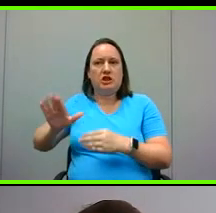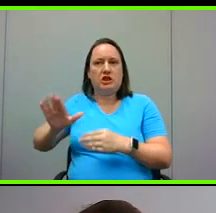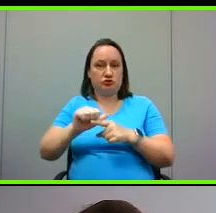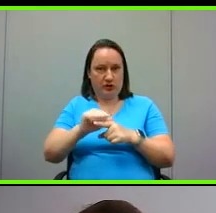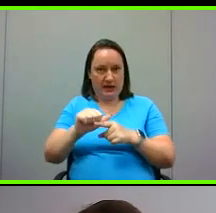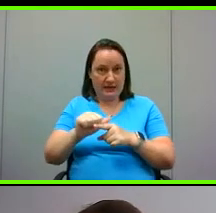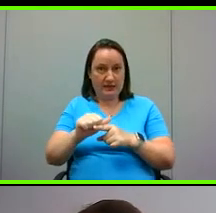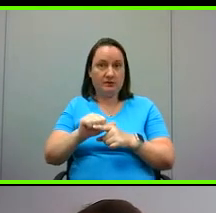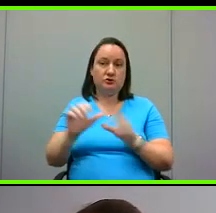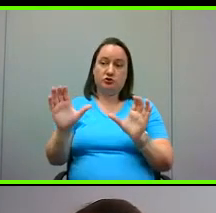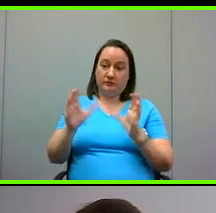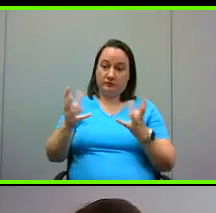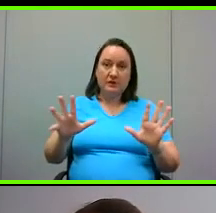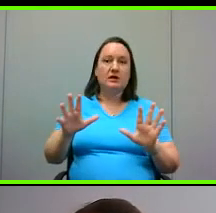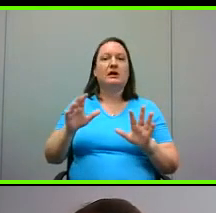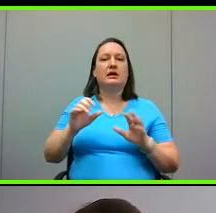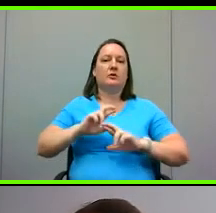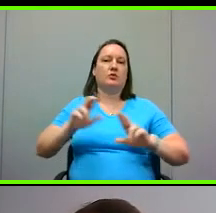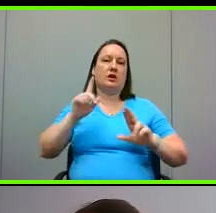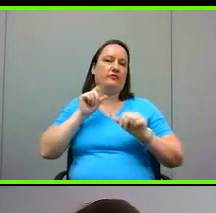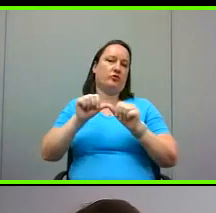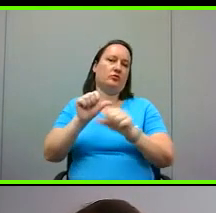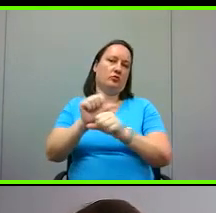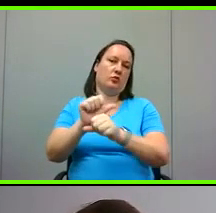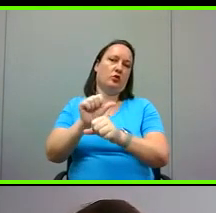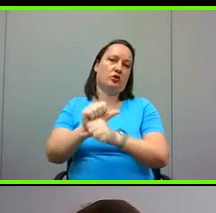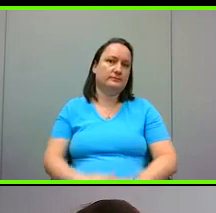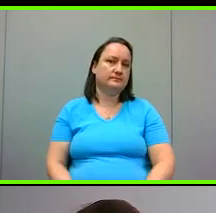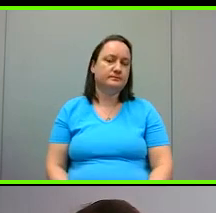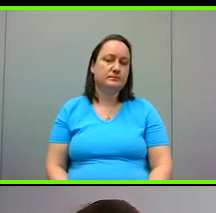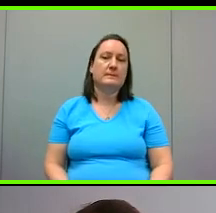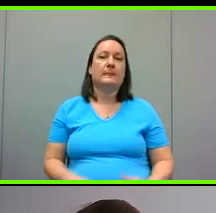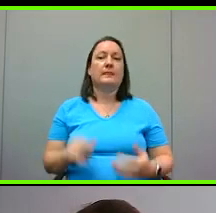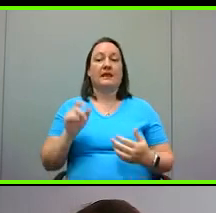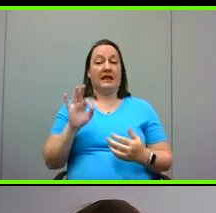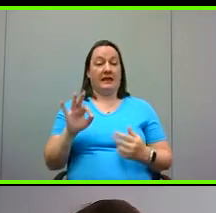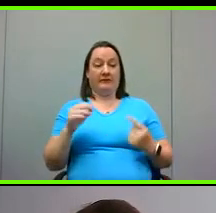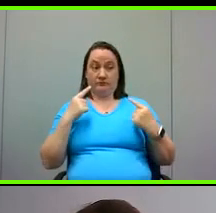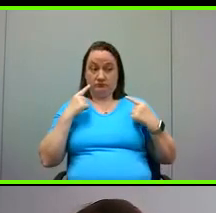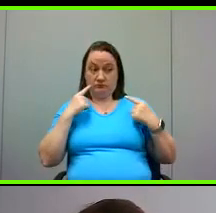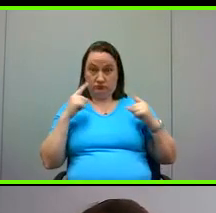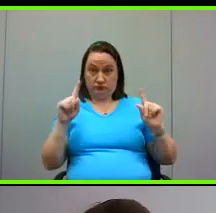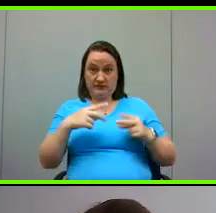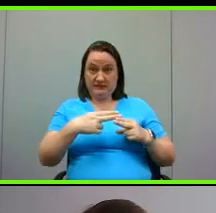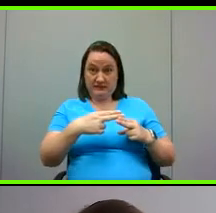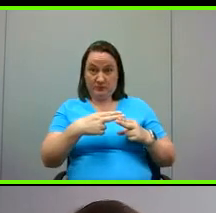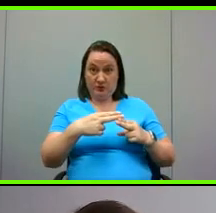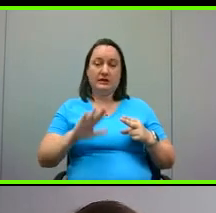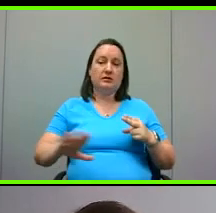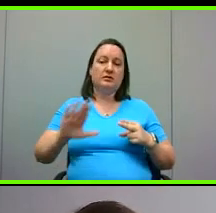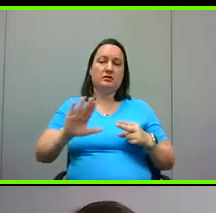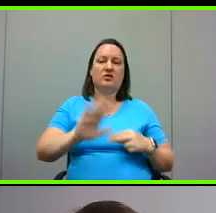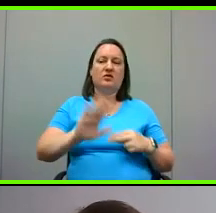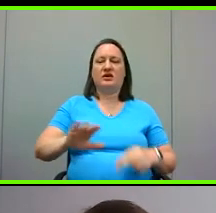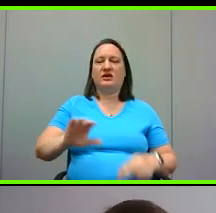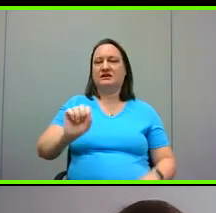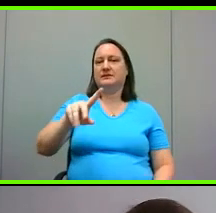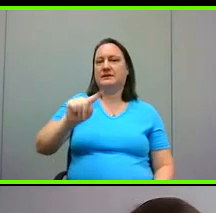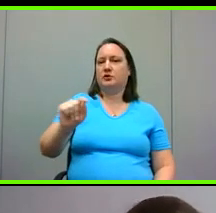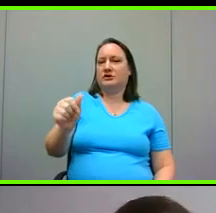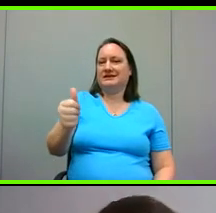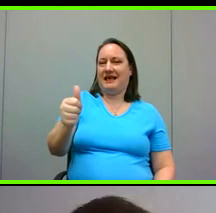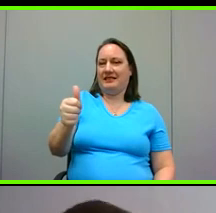certification and continue to work. And then if that works, then we talk about September the 10th. Tim has an excellent plan for